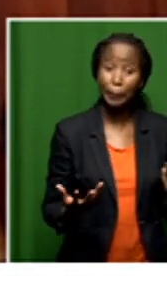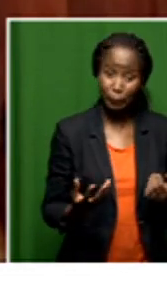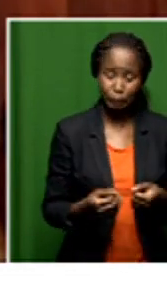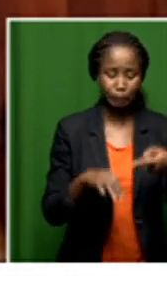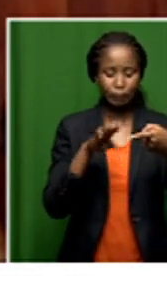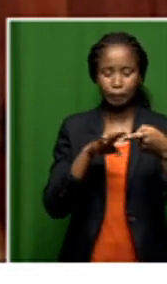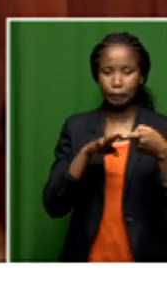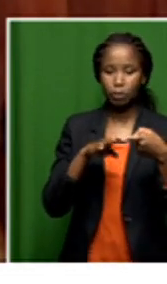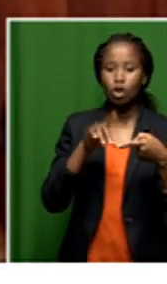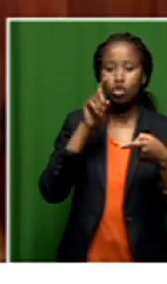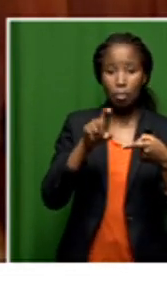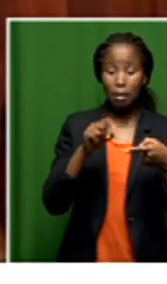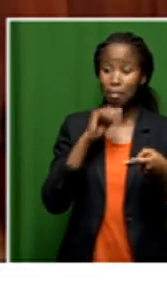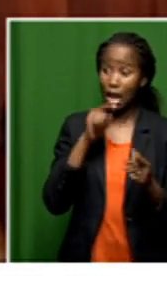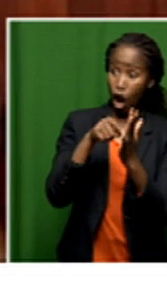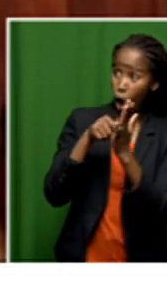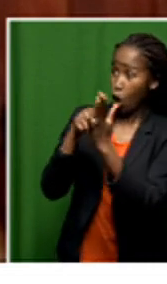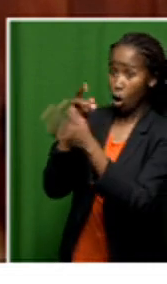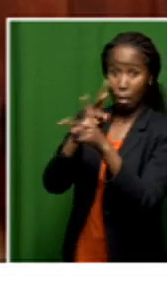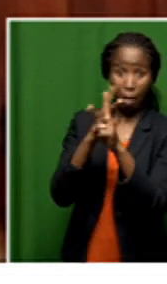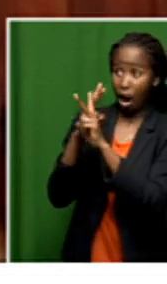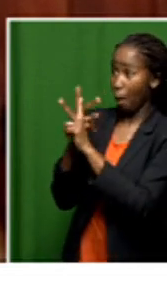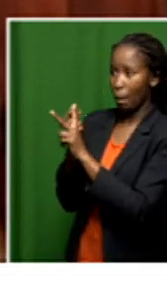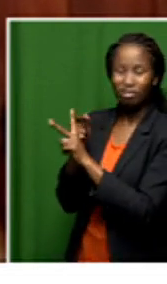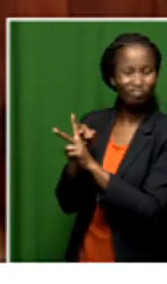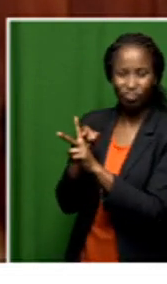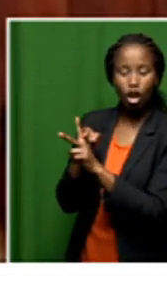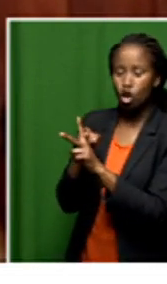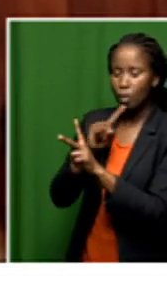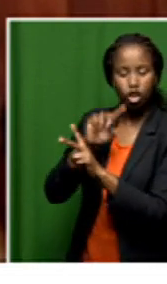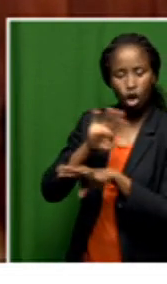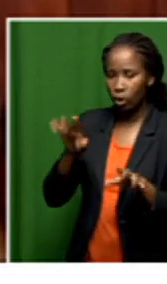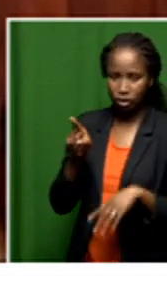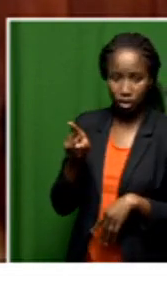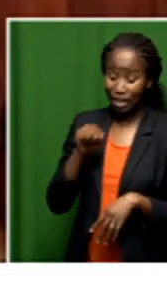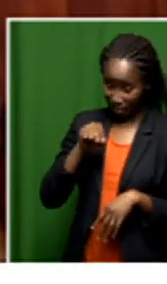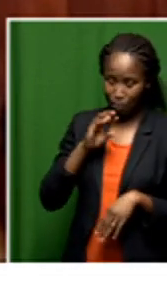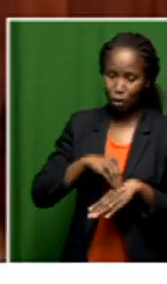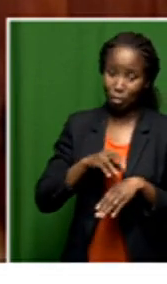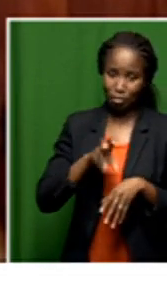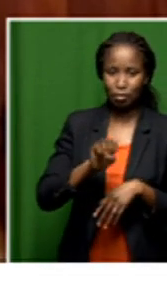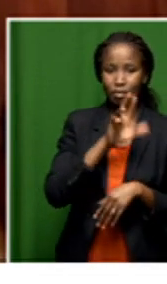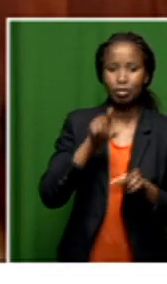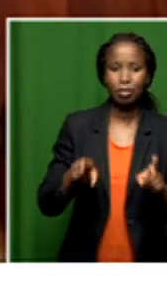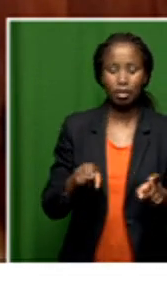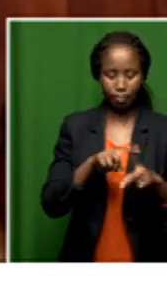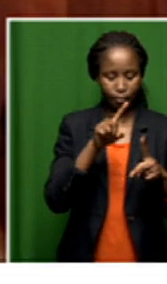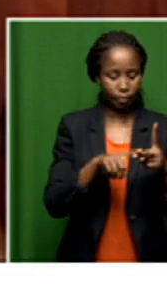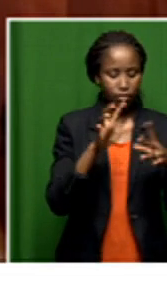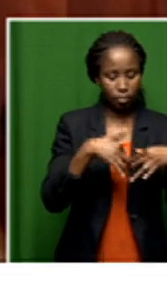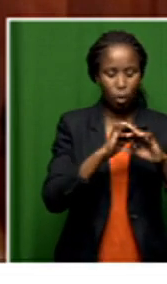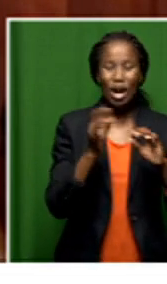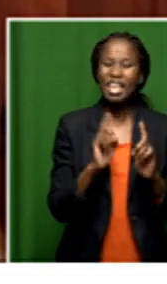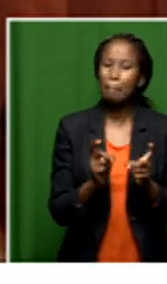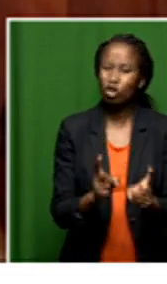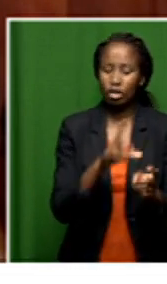have to get debt-free, and I think that's a tough one for most of us in South Africa. And then the second step is you need to build up an emergency fund